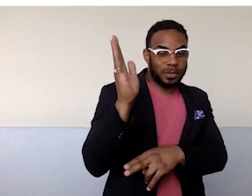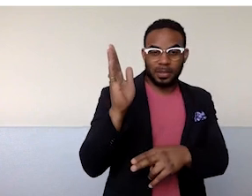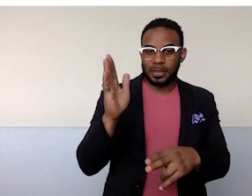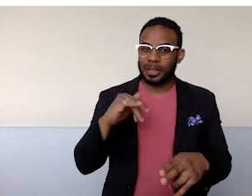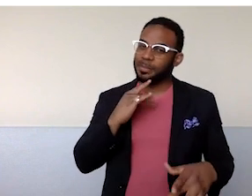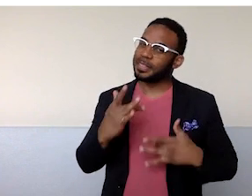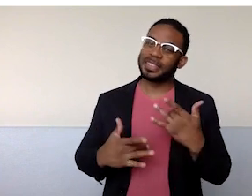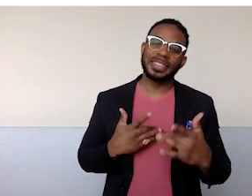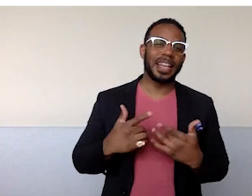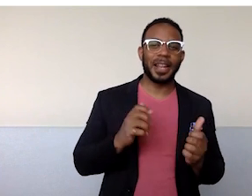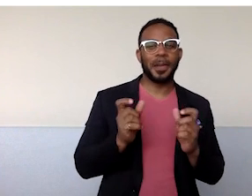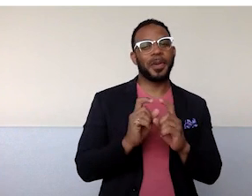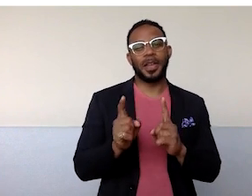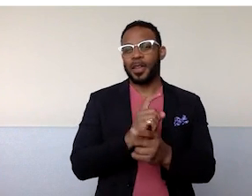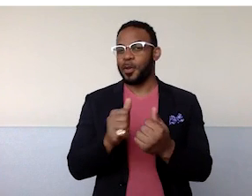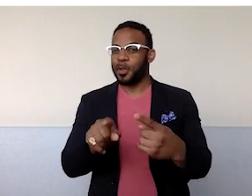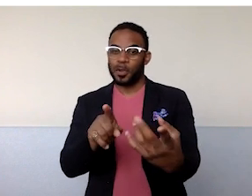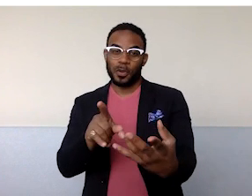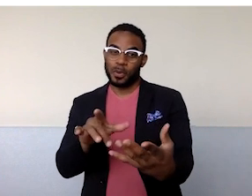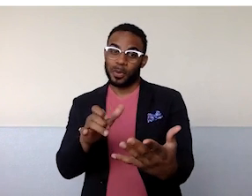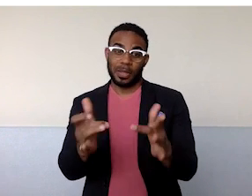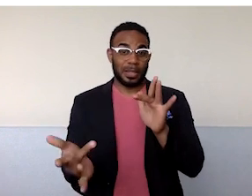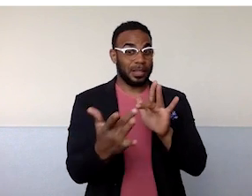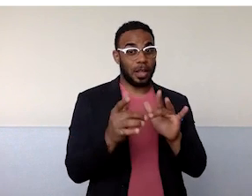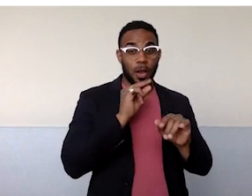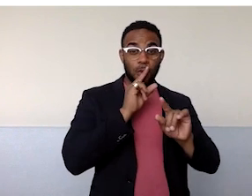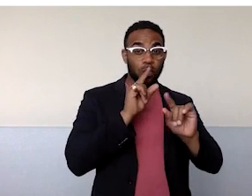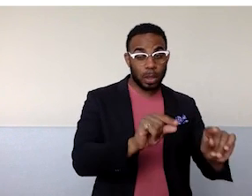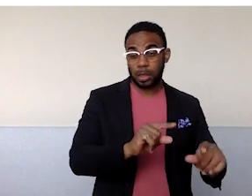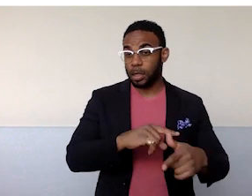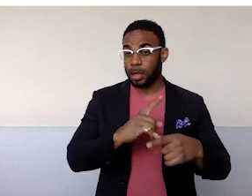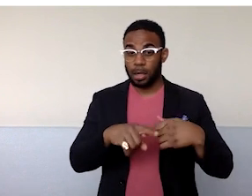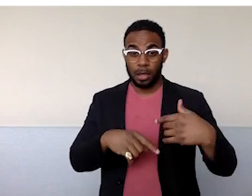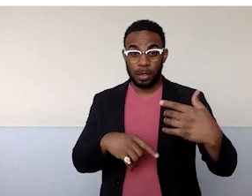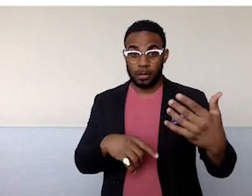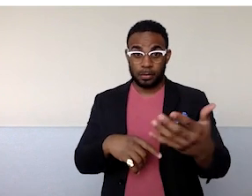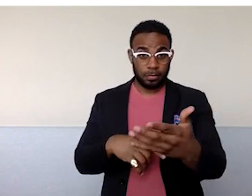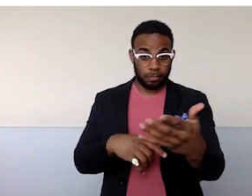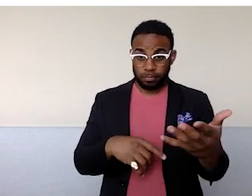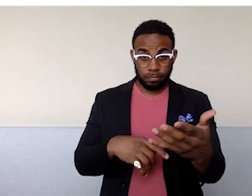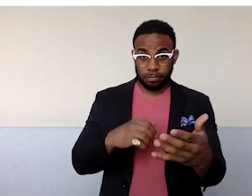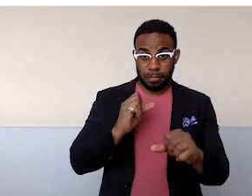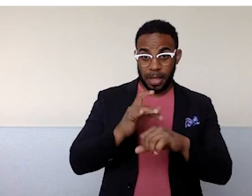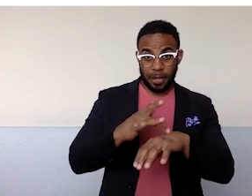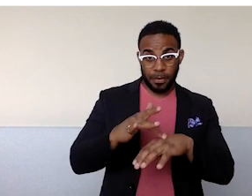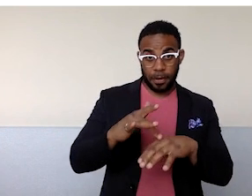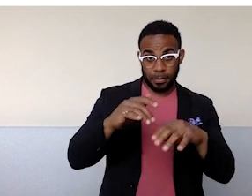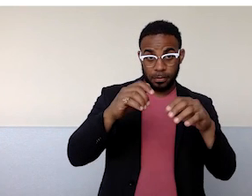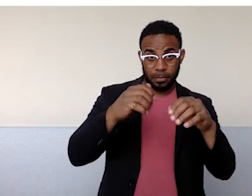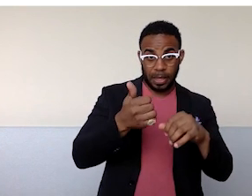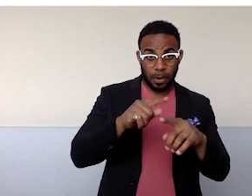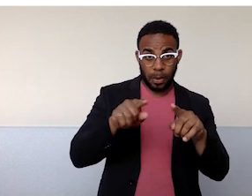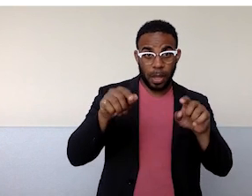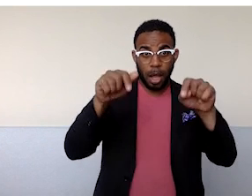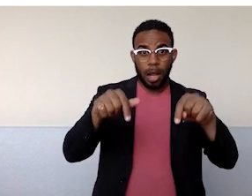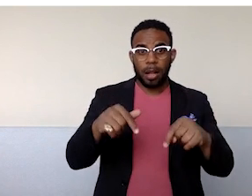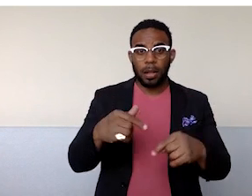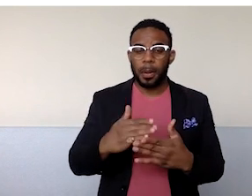I'm so excited to meet with you. So you can hook up with me on Twitter at bveloper. Yeah, so